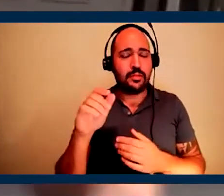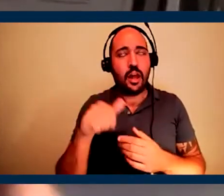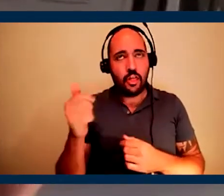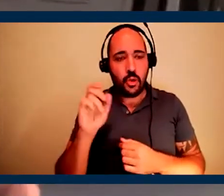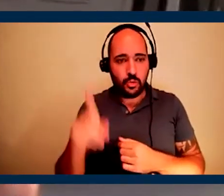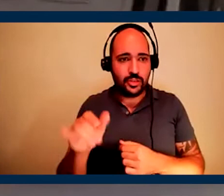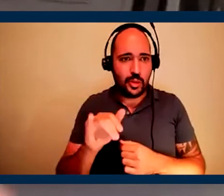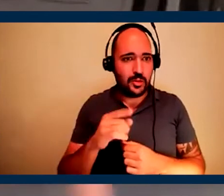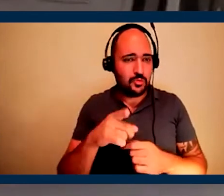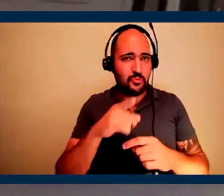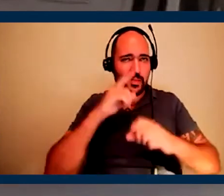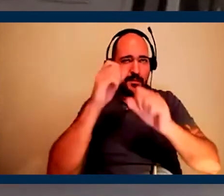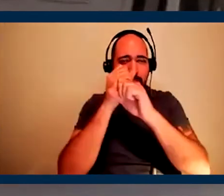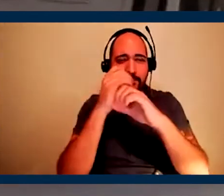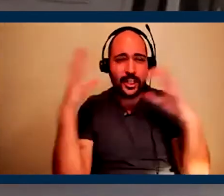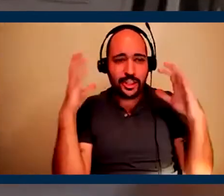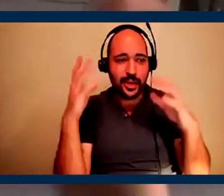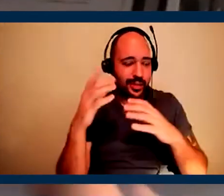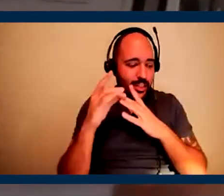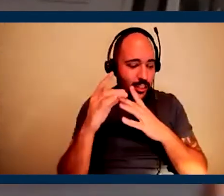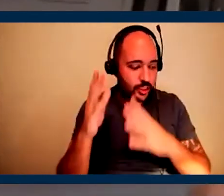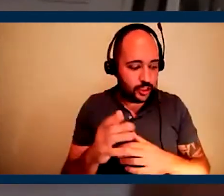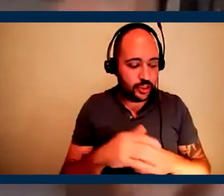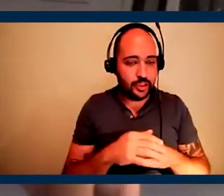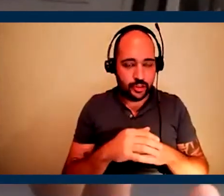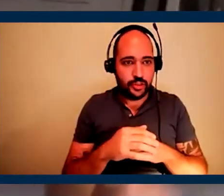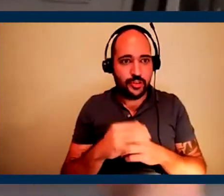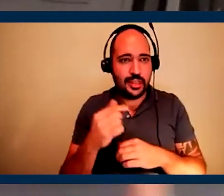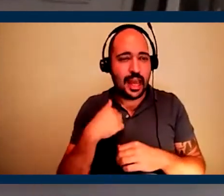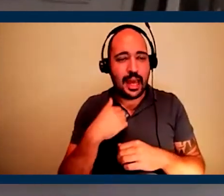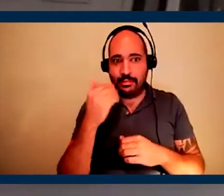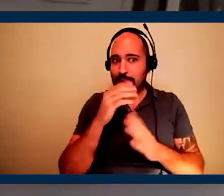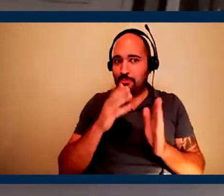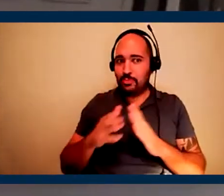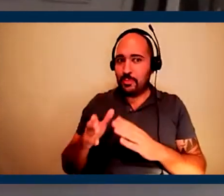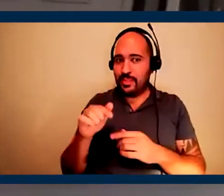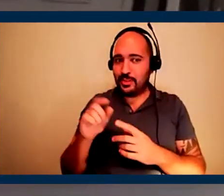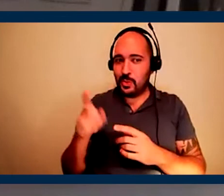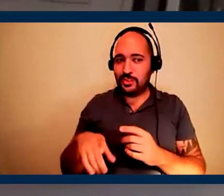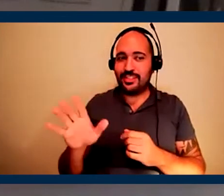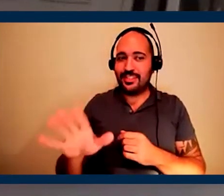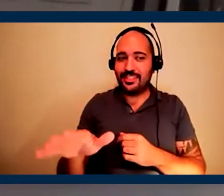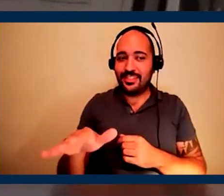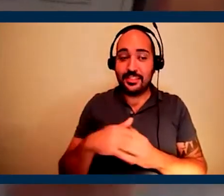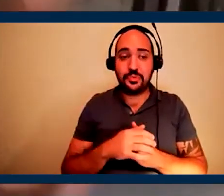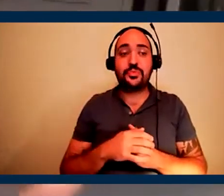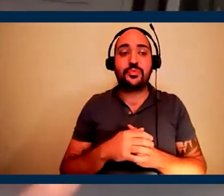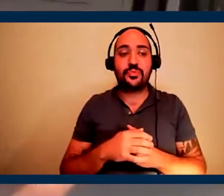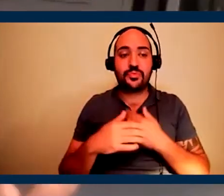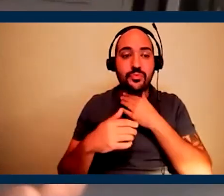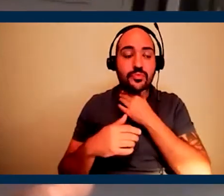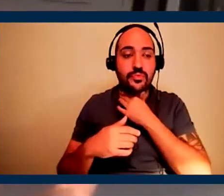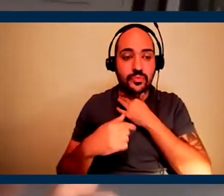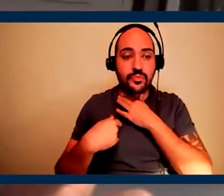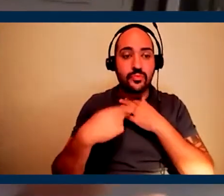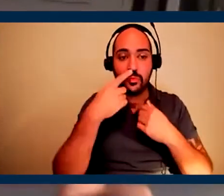I would love to, if you can share a little bit of, I didn't prep you for this question, but I'd love to see, share a little bit of your vision